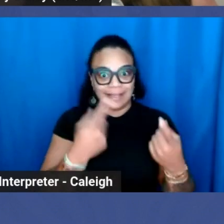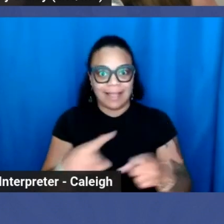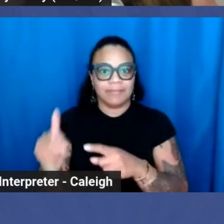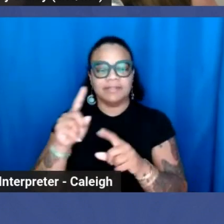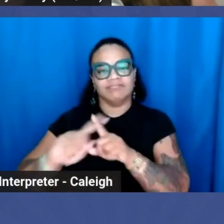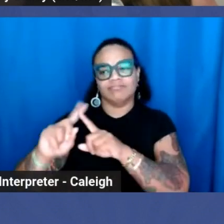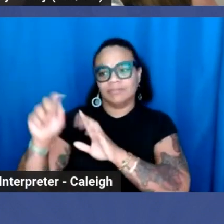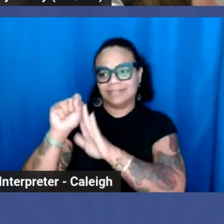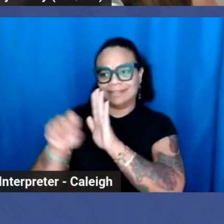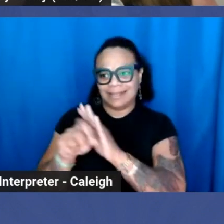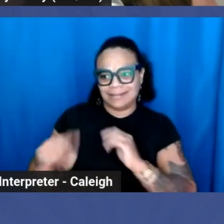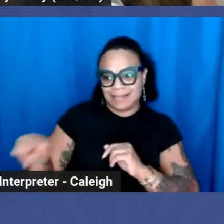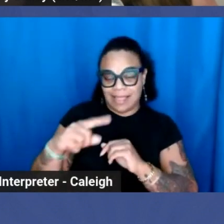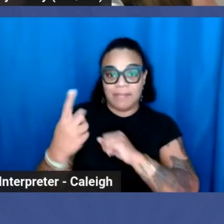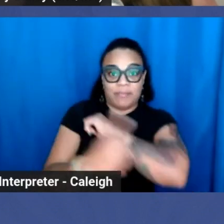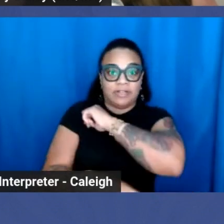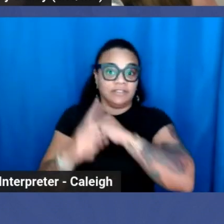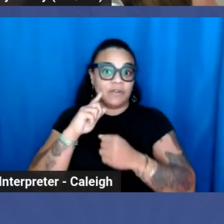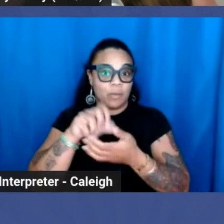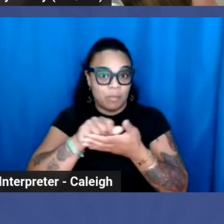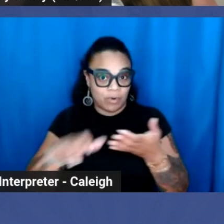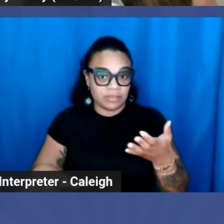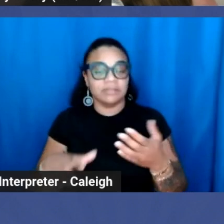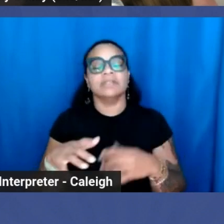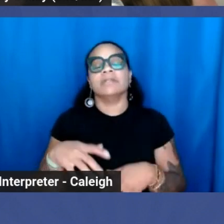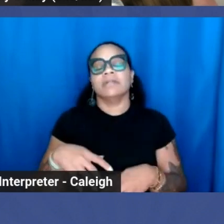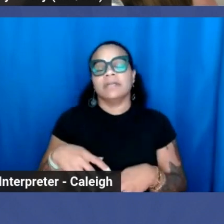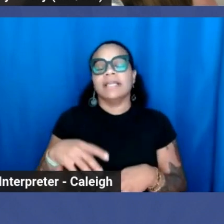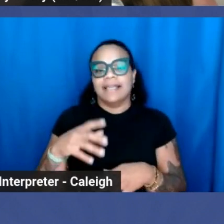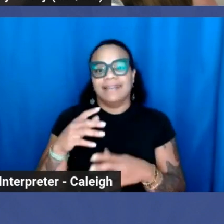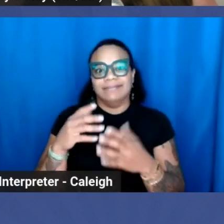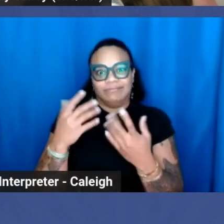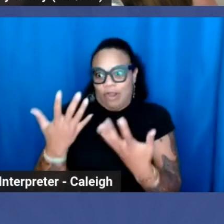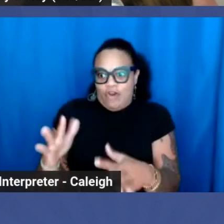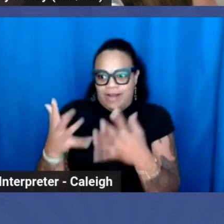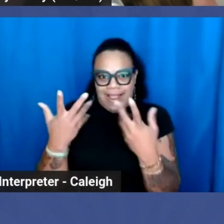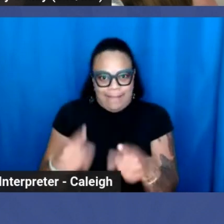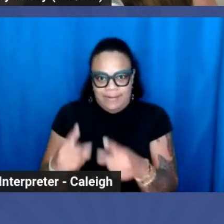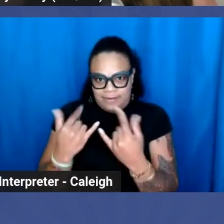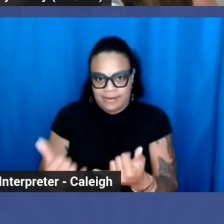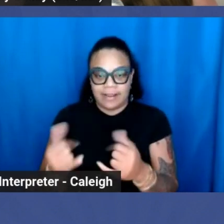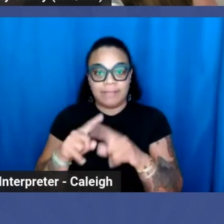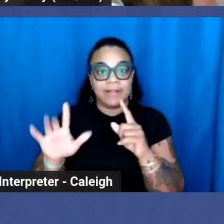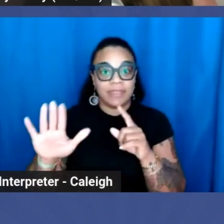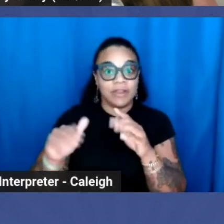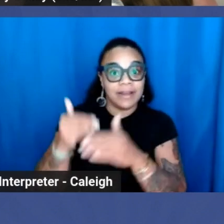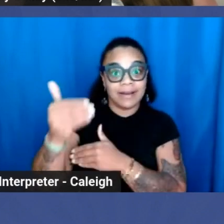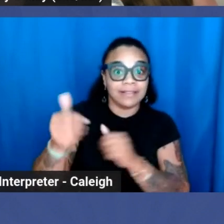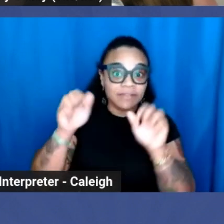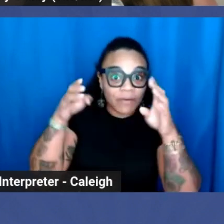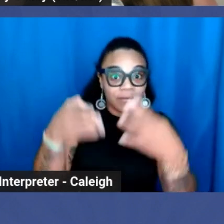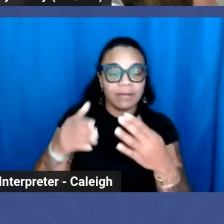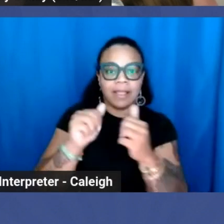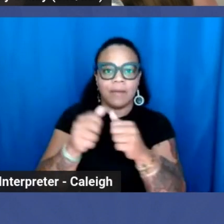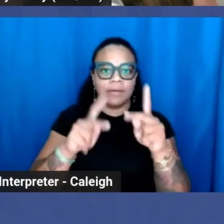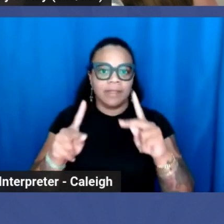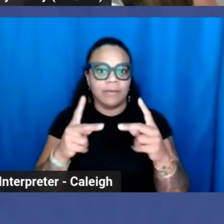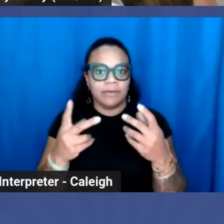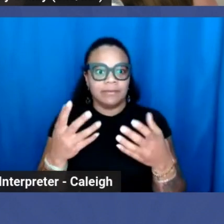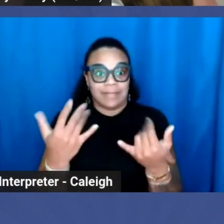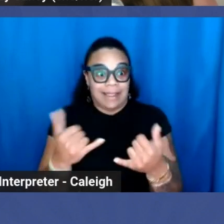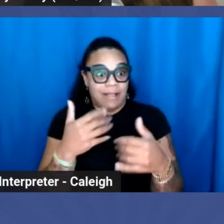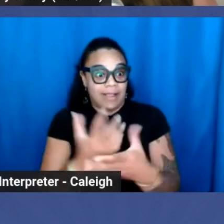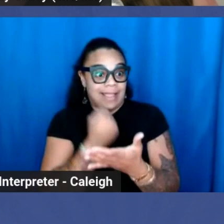criminalized already, their next focus is how are people now getting access now